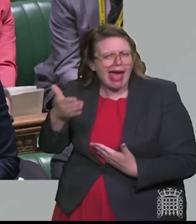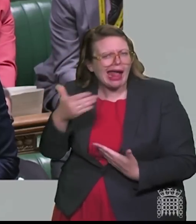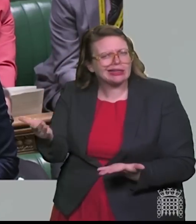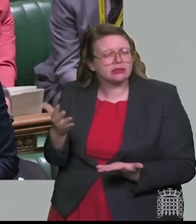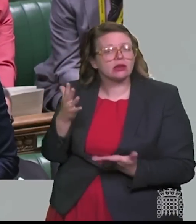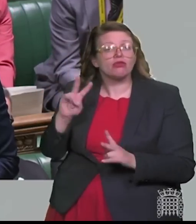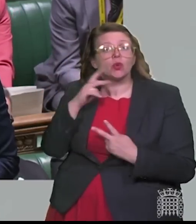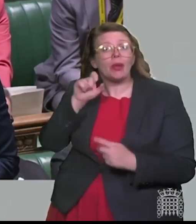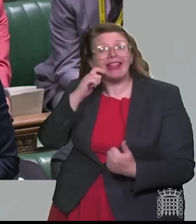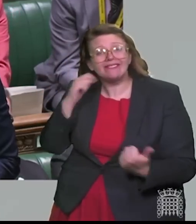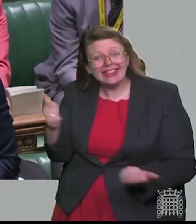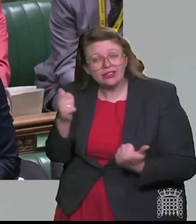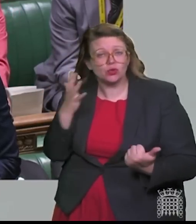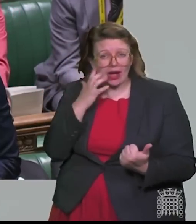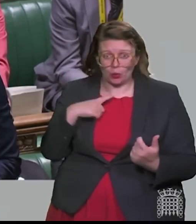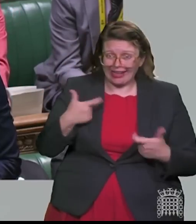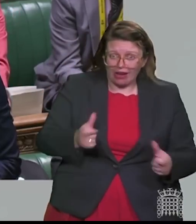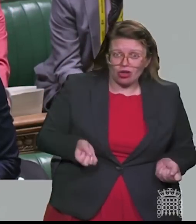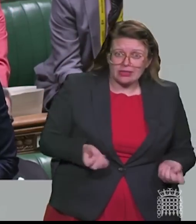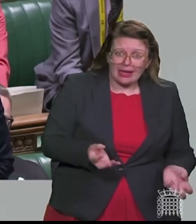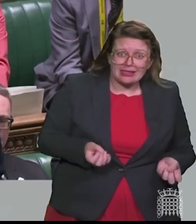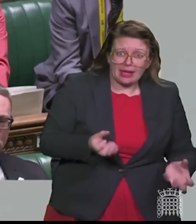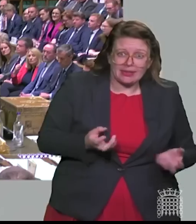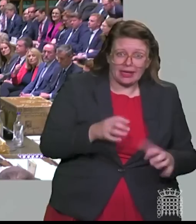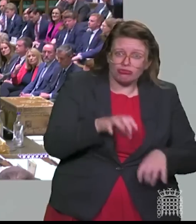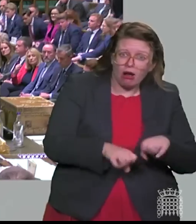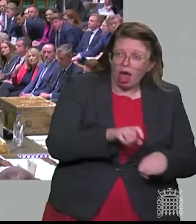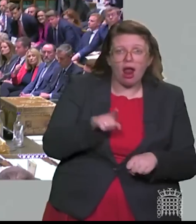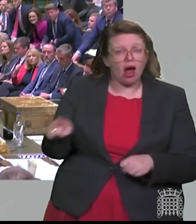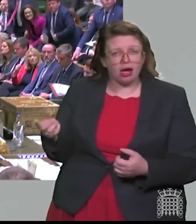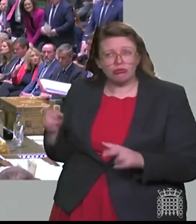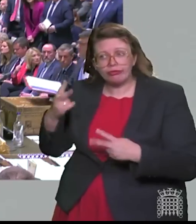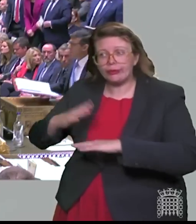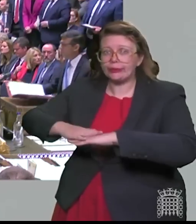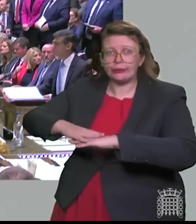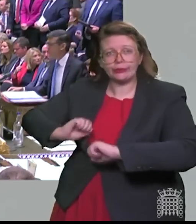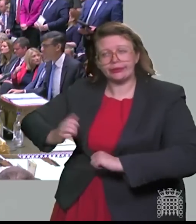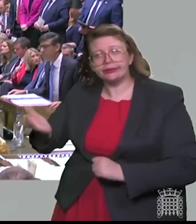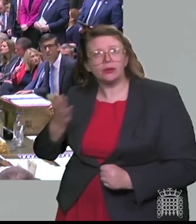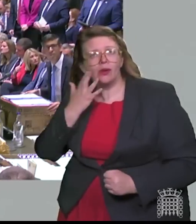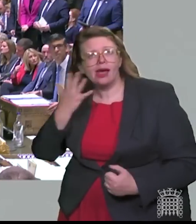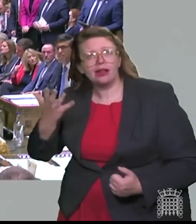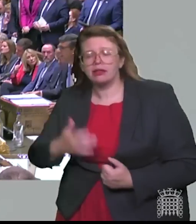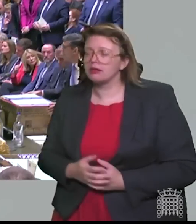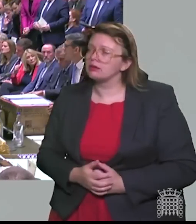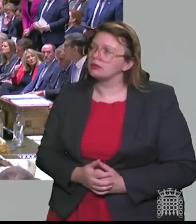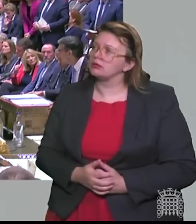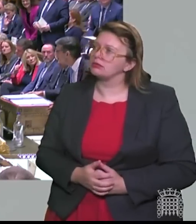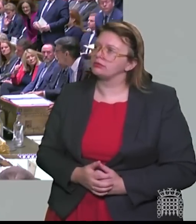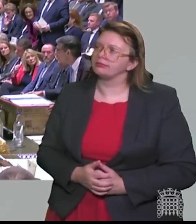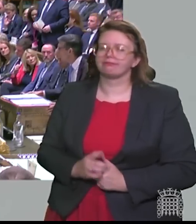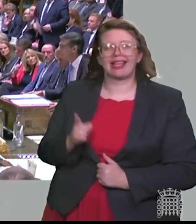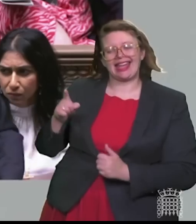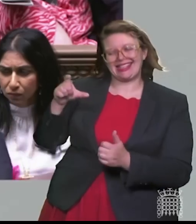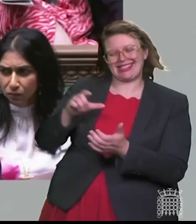conclude? Because working families can't afford to wait much longer. Well, Mr. Speaker, honourable gentlemen will know that the CMA is